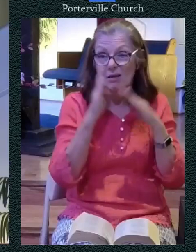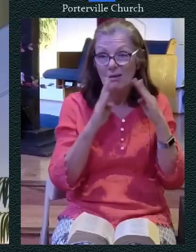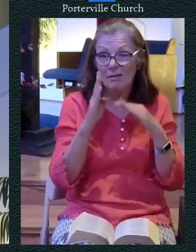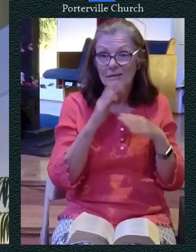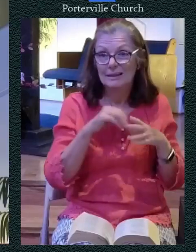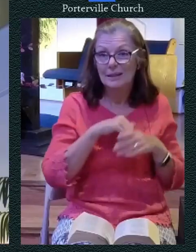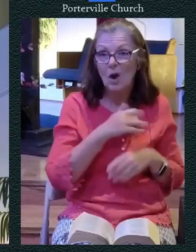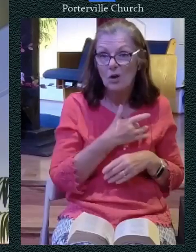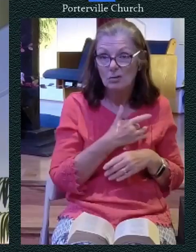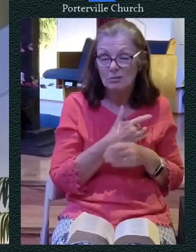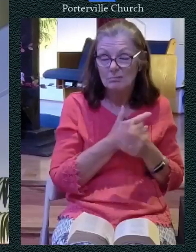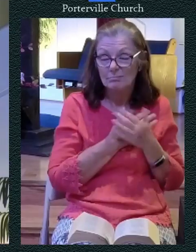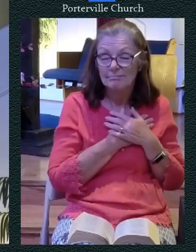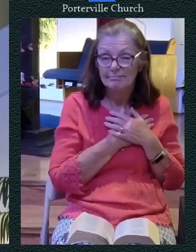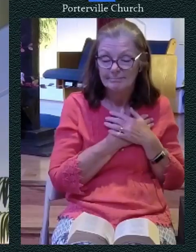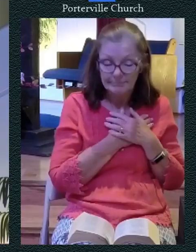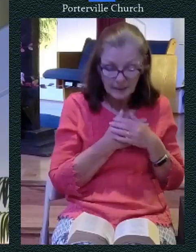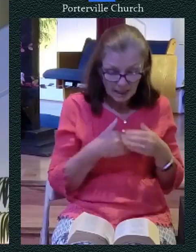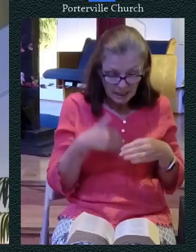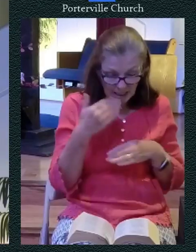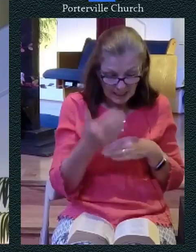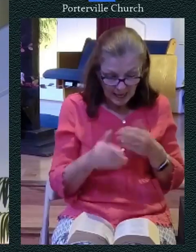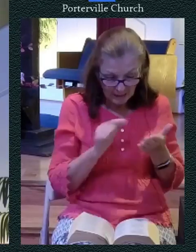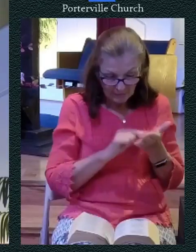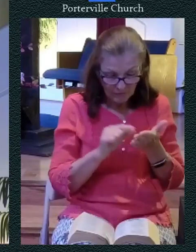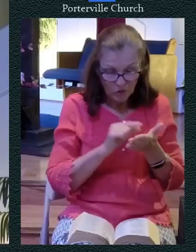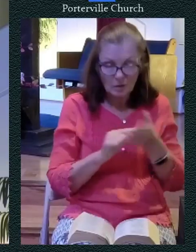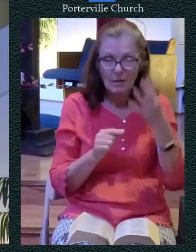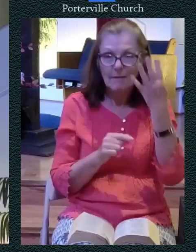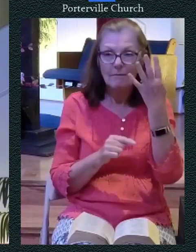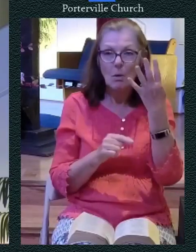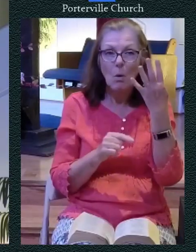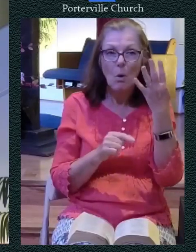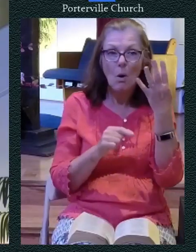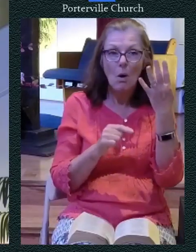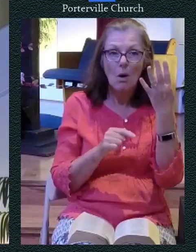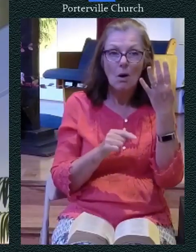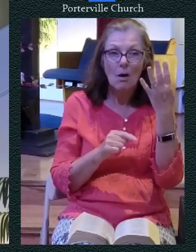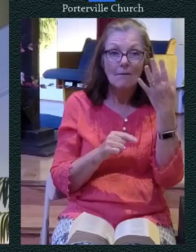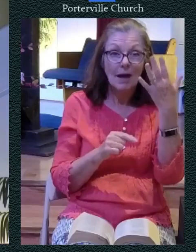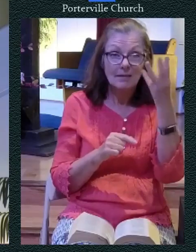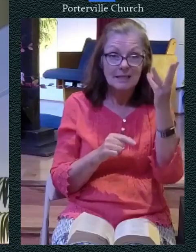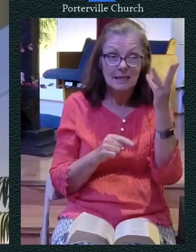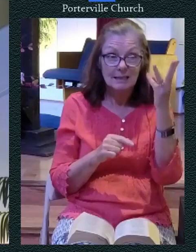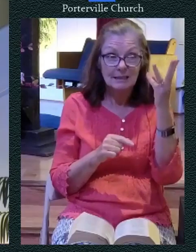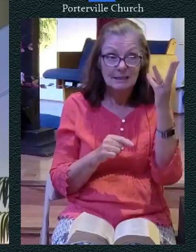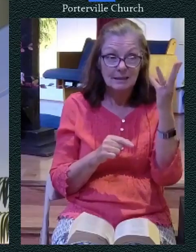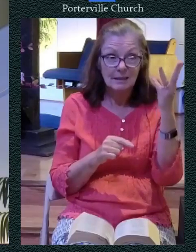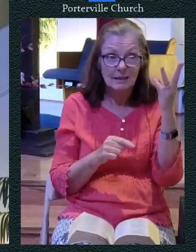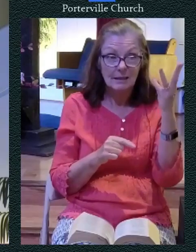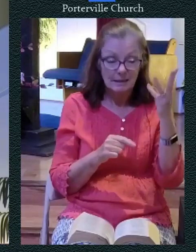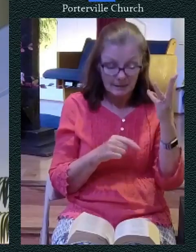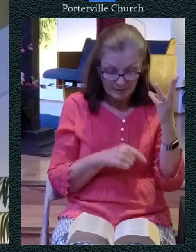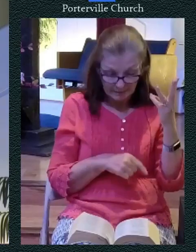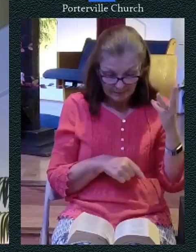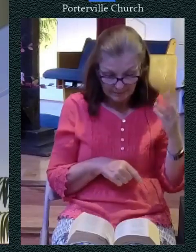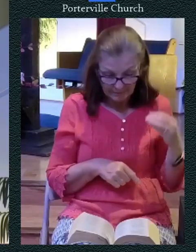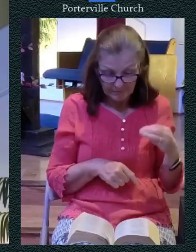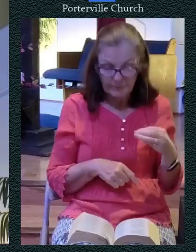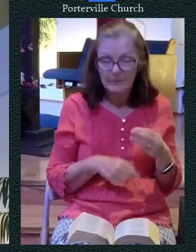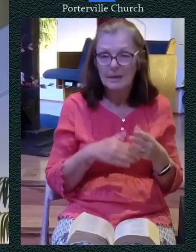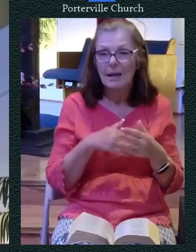Moving on to the next verses 4 through 6, as I read it, is the next logical section